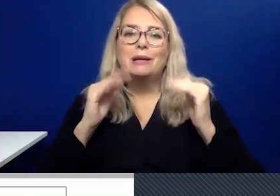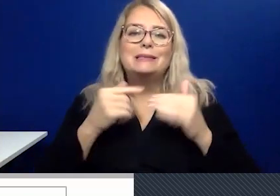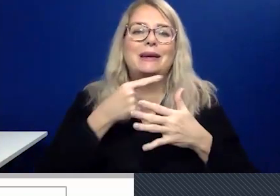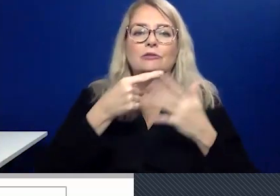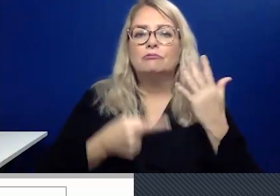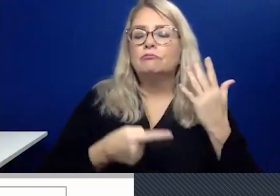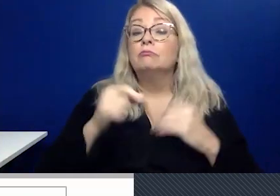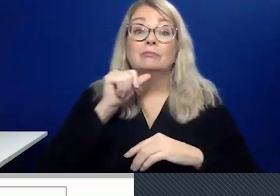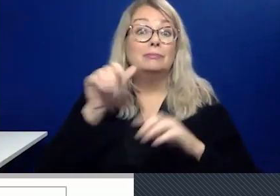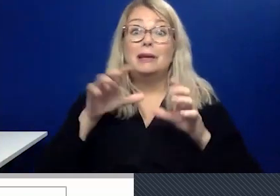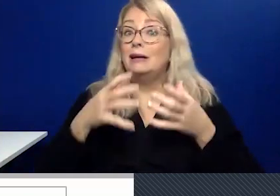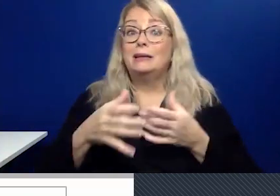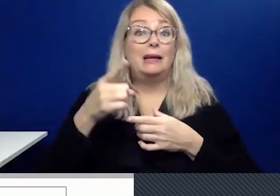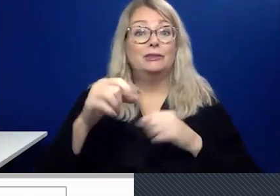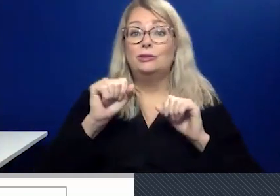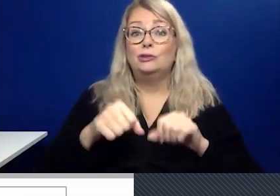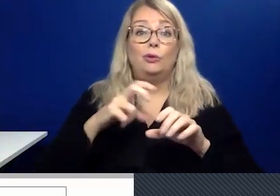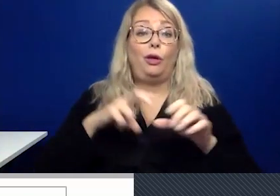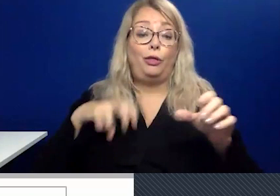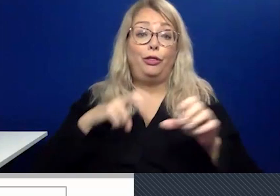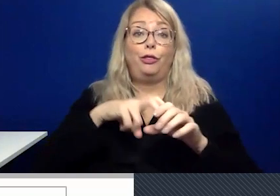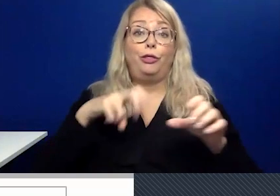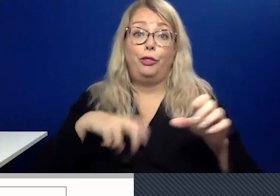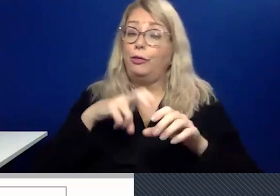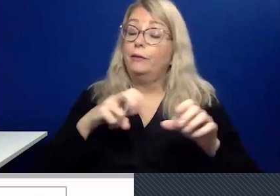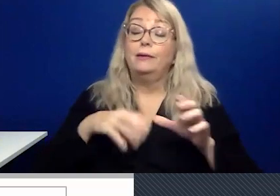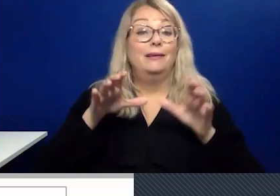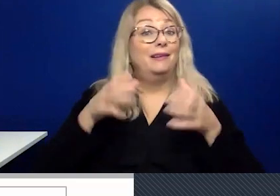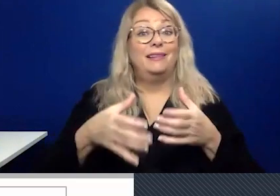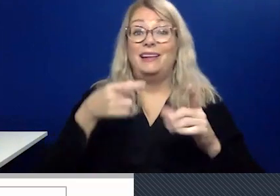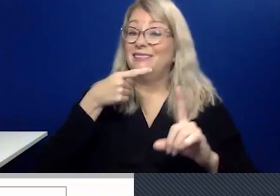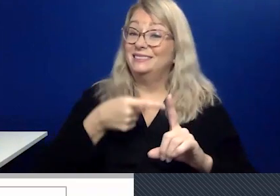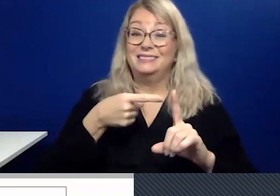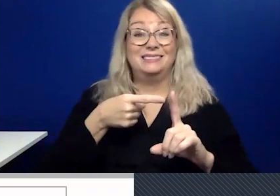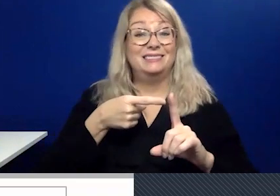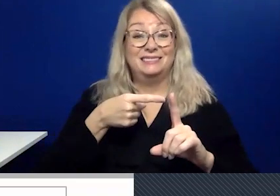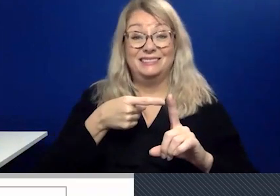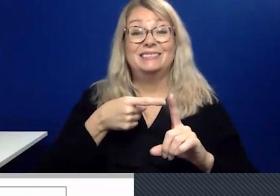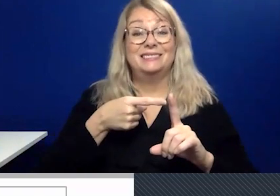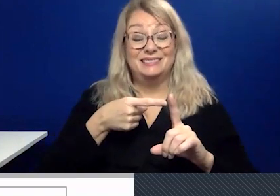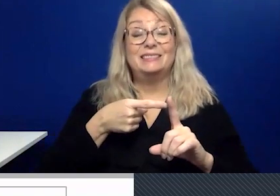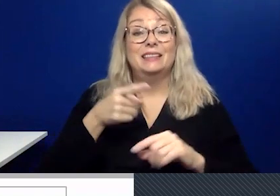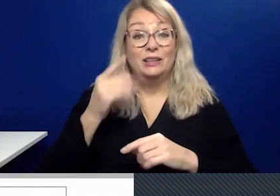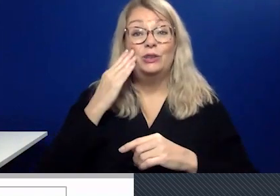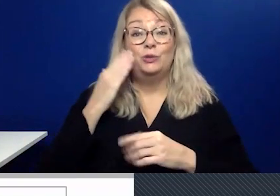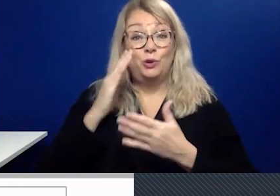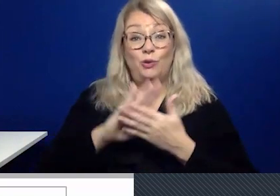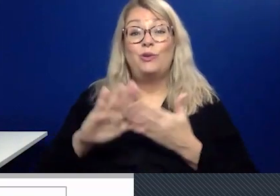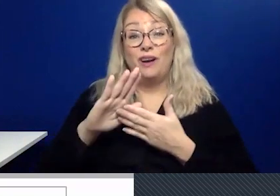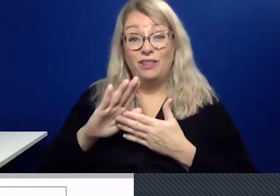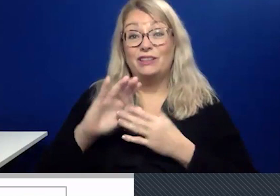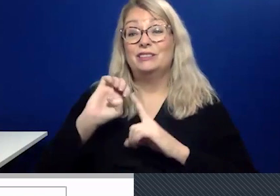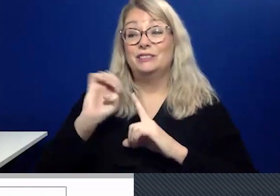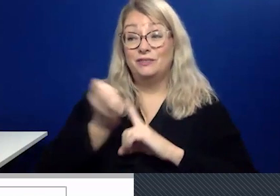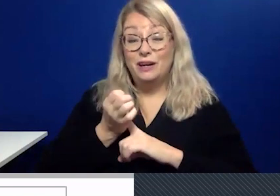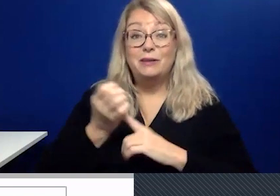not classes that you can come and go as you please. This is a class, I mean, you're all, you're familiar with the college environment. There's a drop